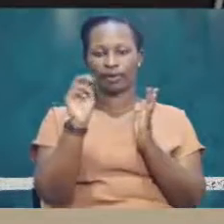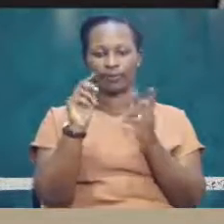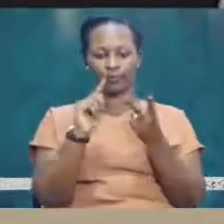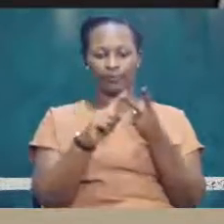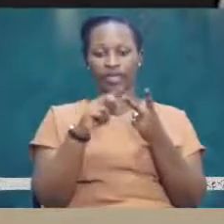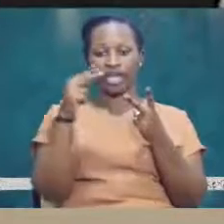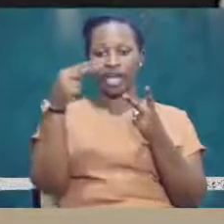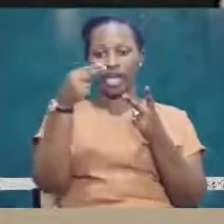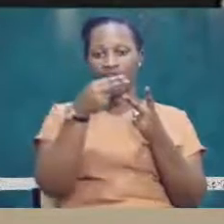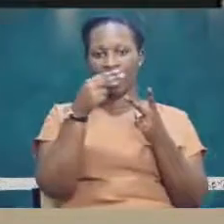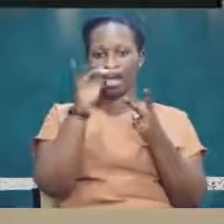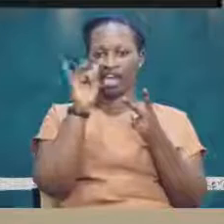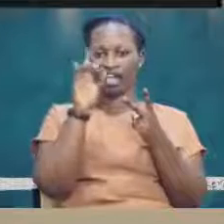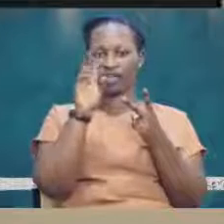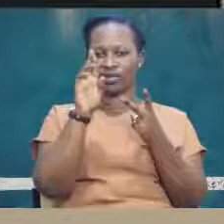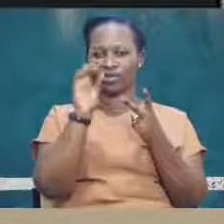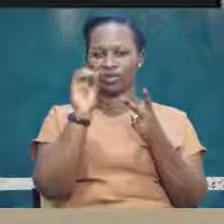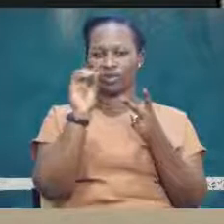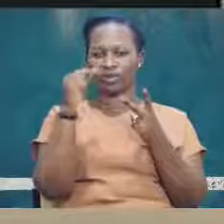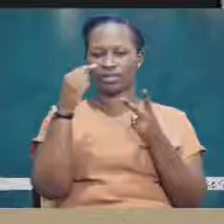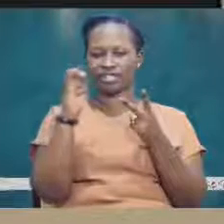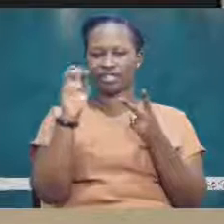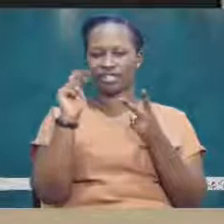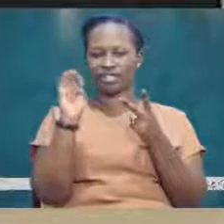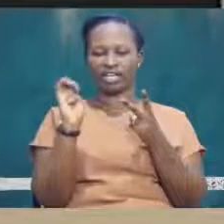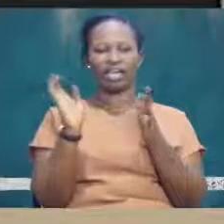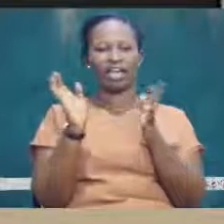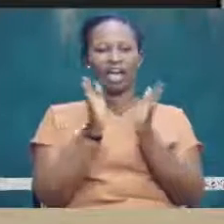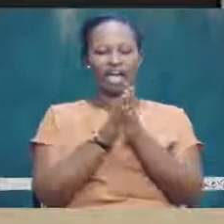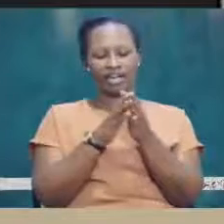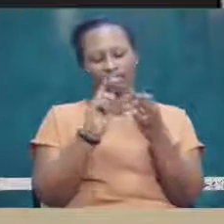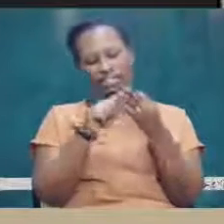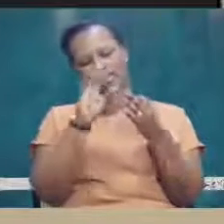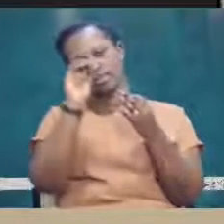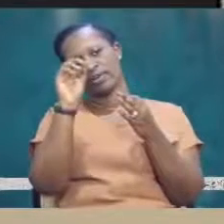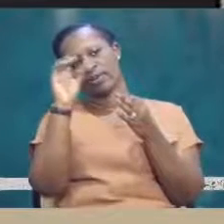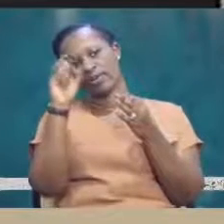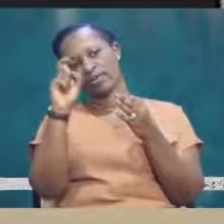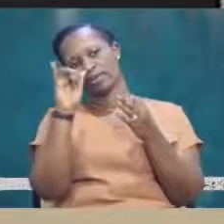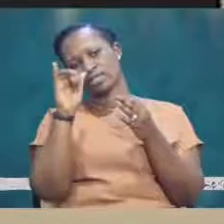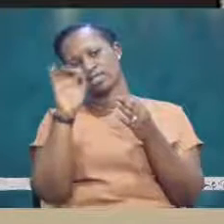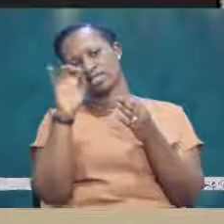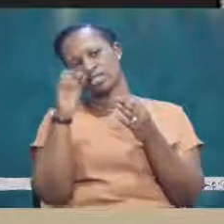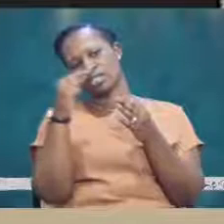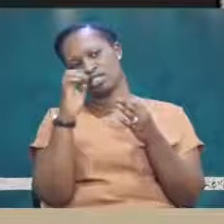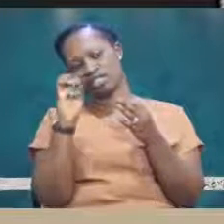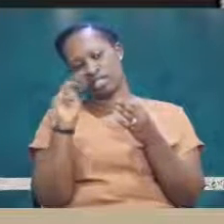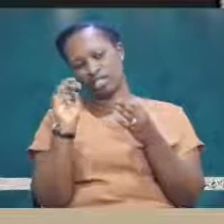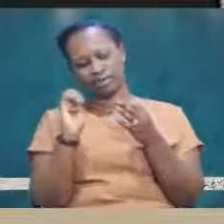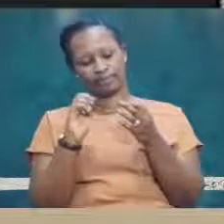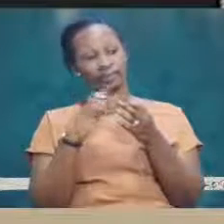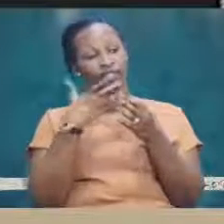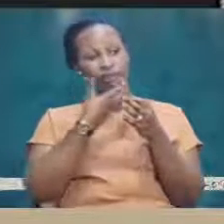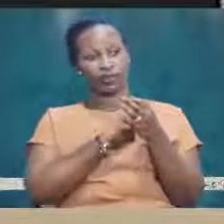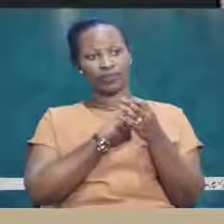and oxygen. Remember, these are elements you learn. We have carbon,